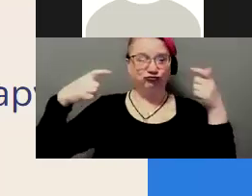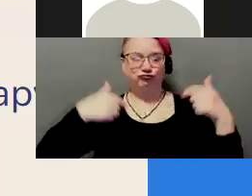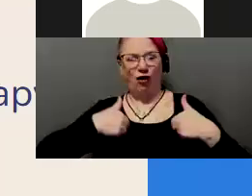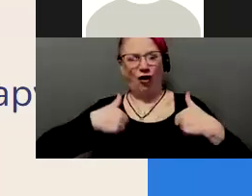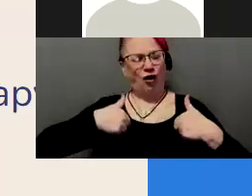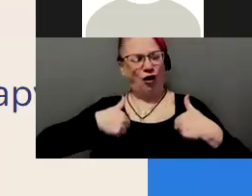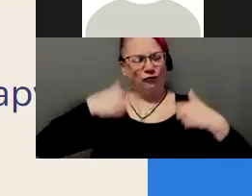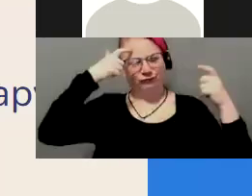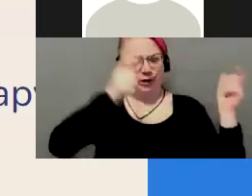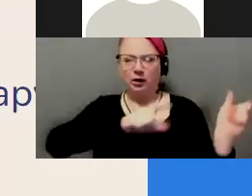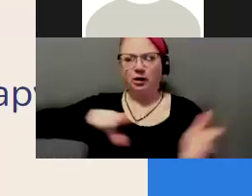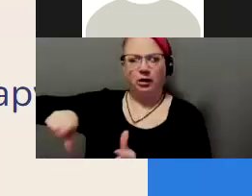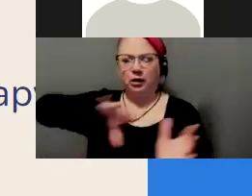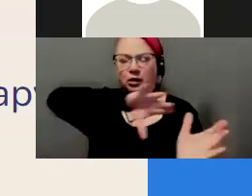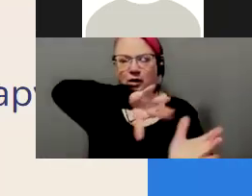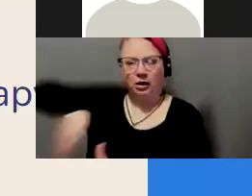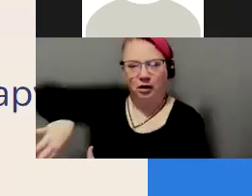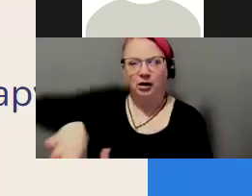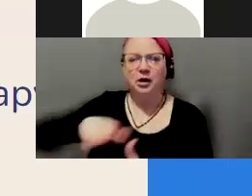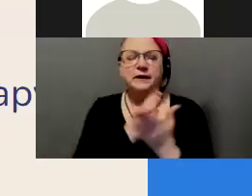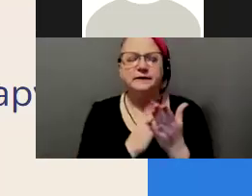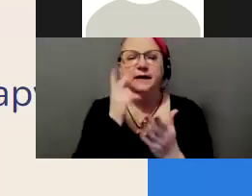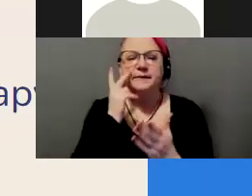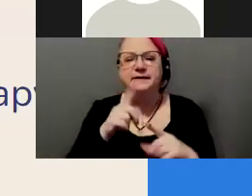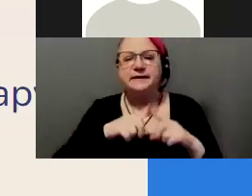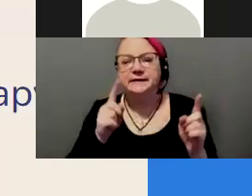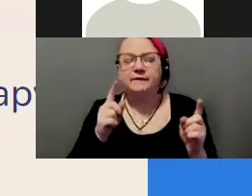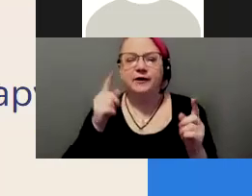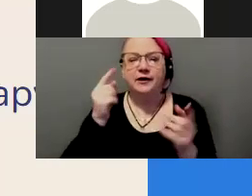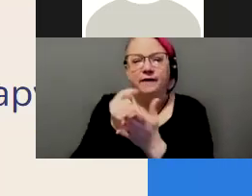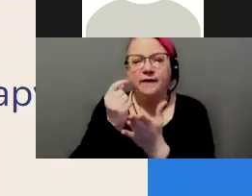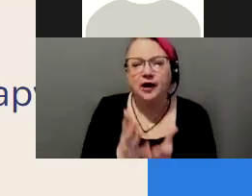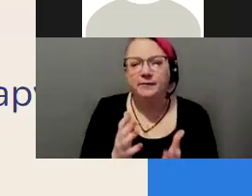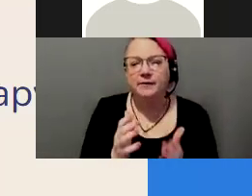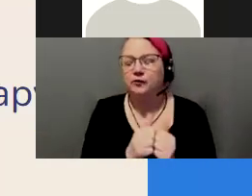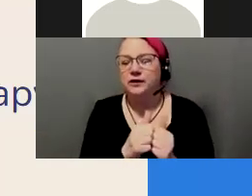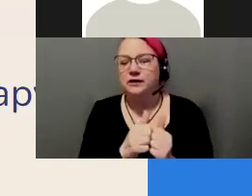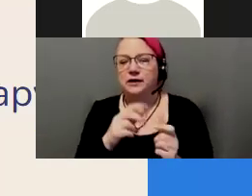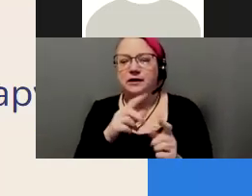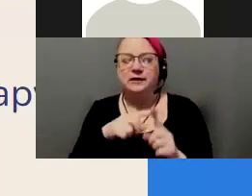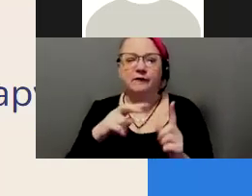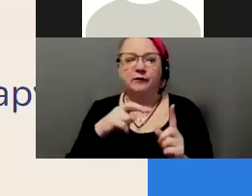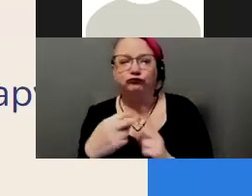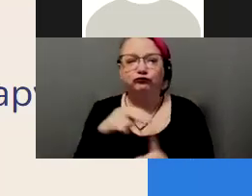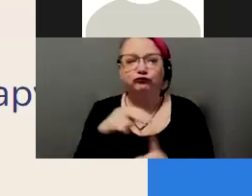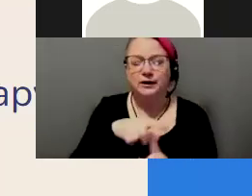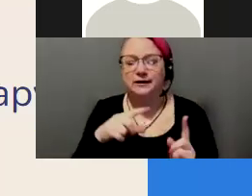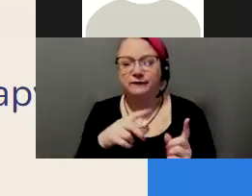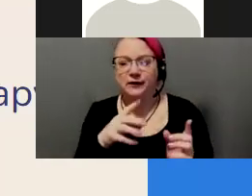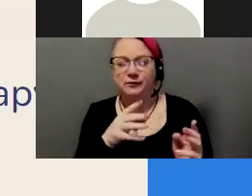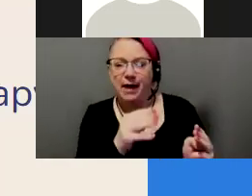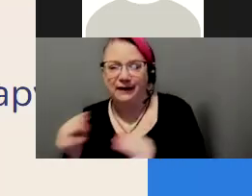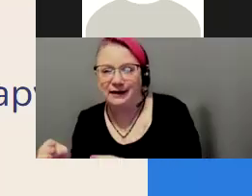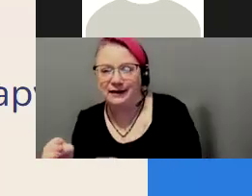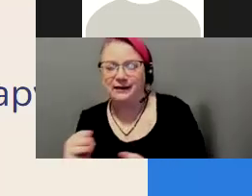see multiple different therapists using different approaches and modalities to help towards different needs, and others reported that they